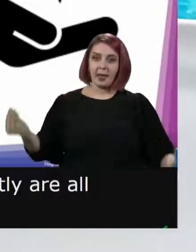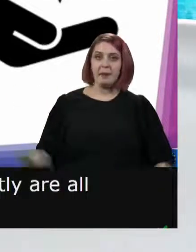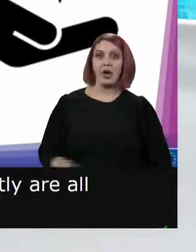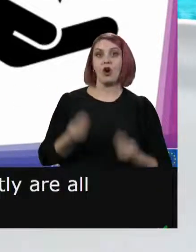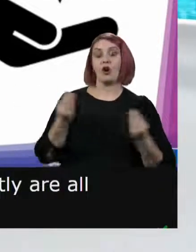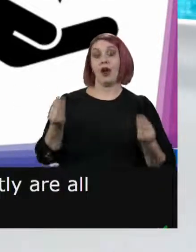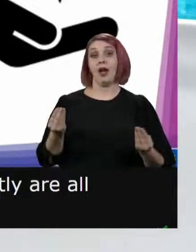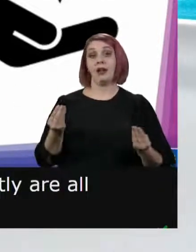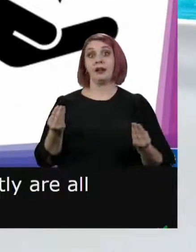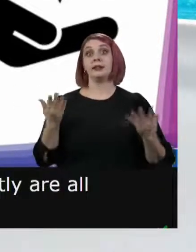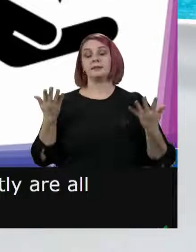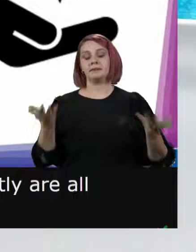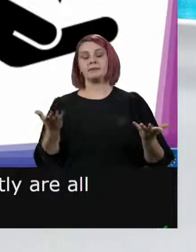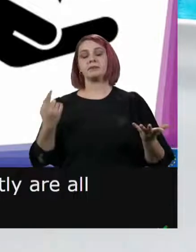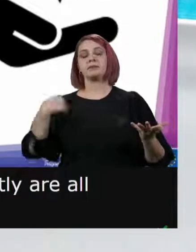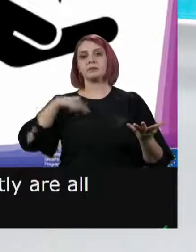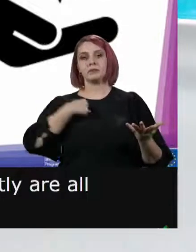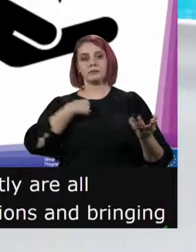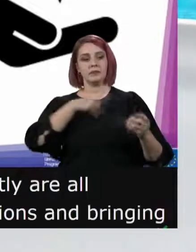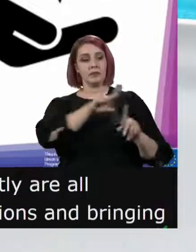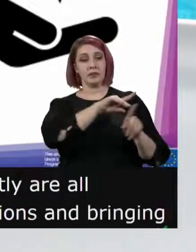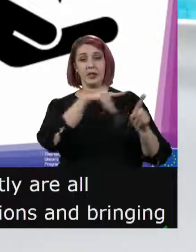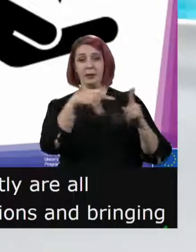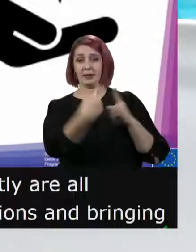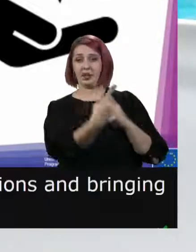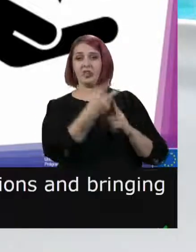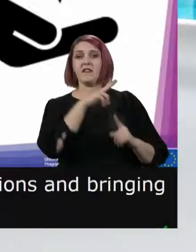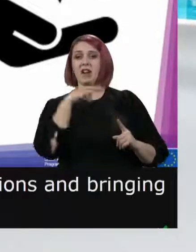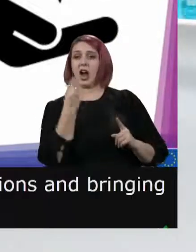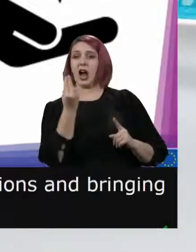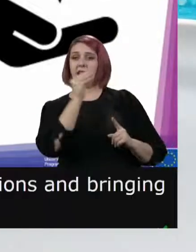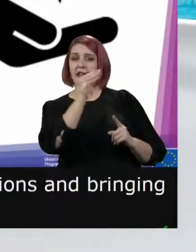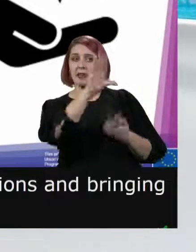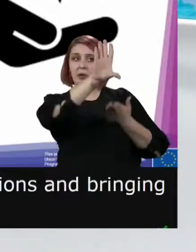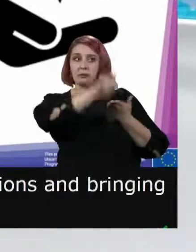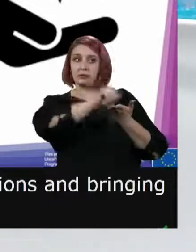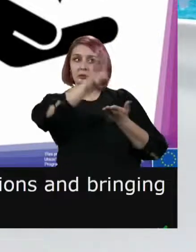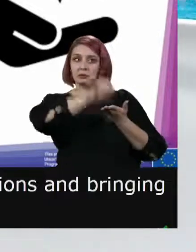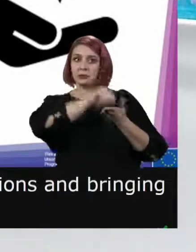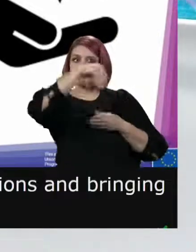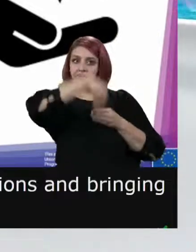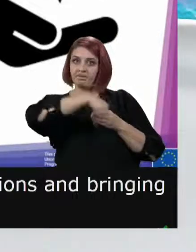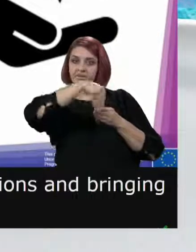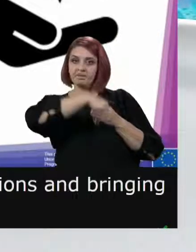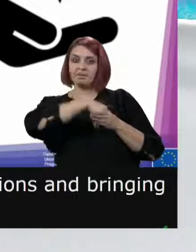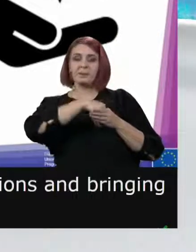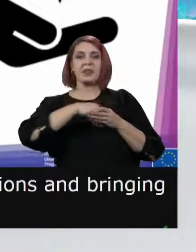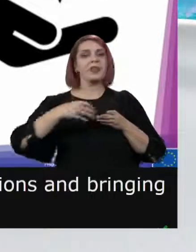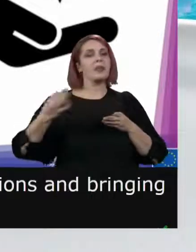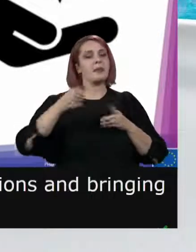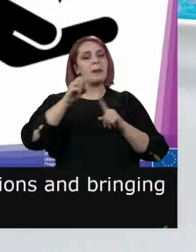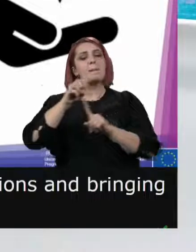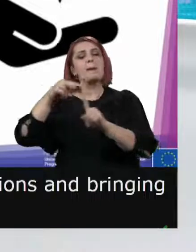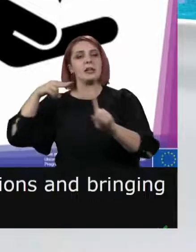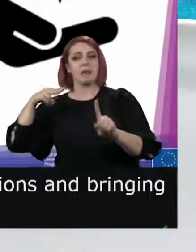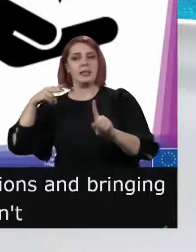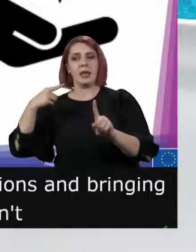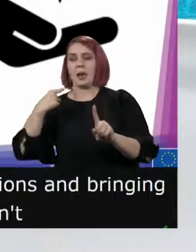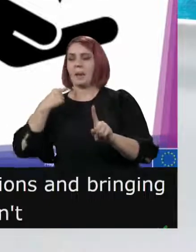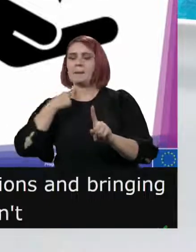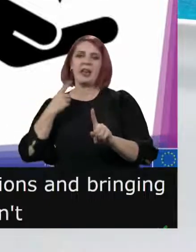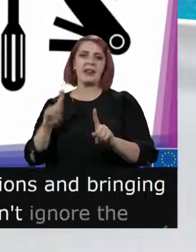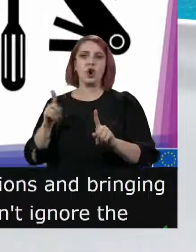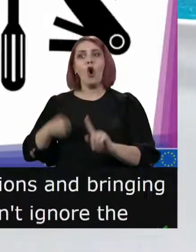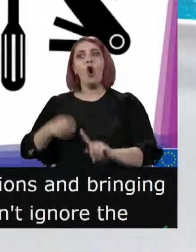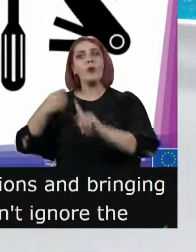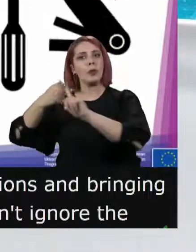and bringing them to bear, it's very, very important that we don't ignore the core purpose of